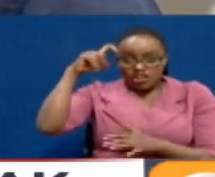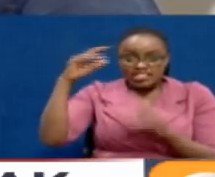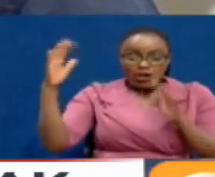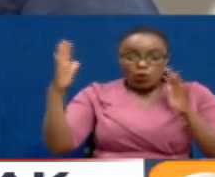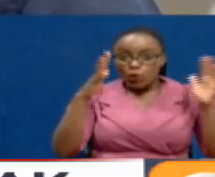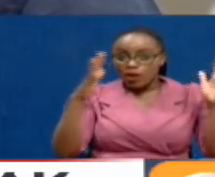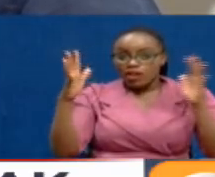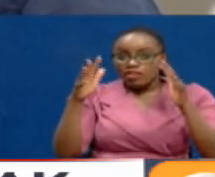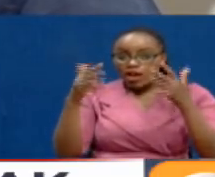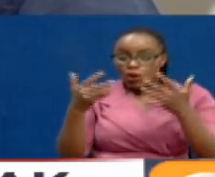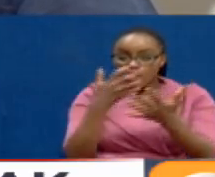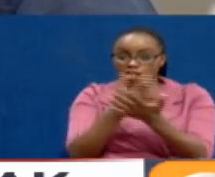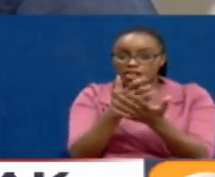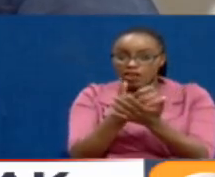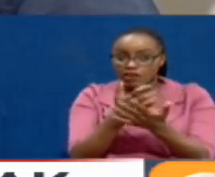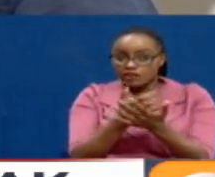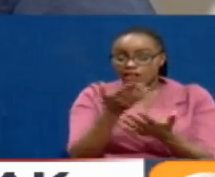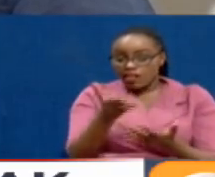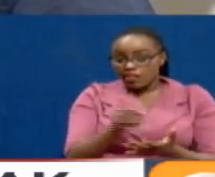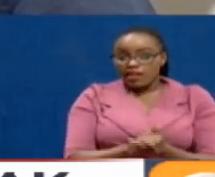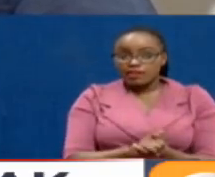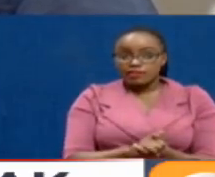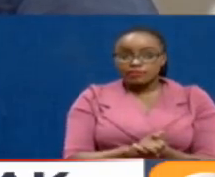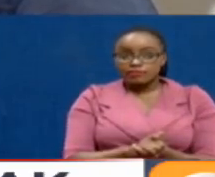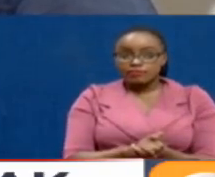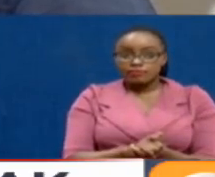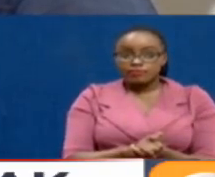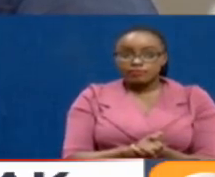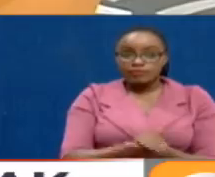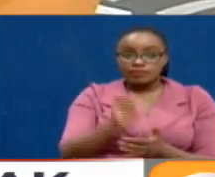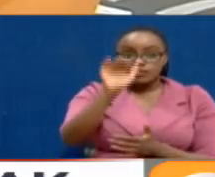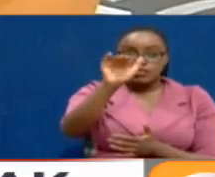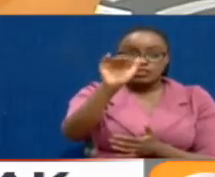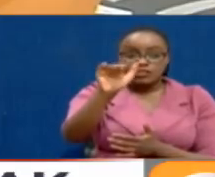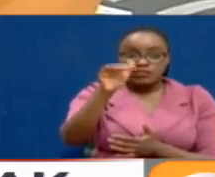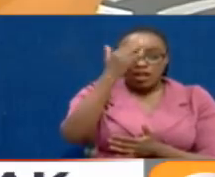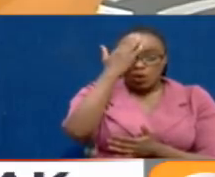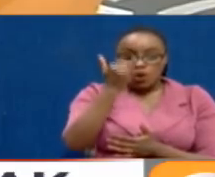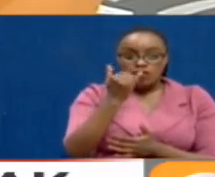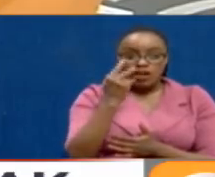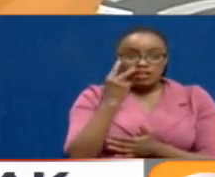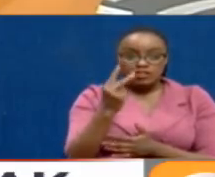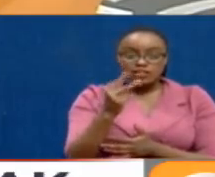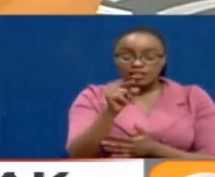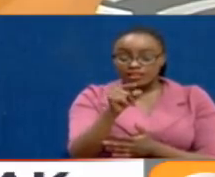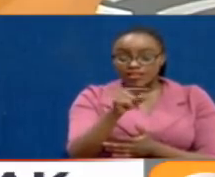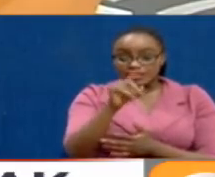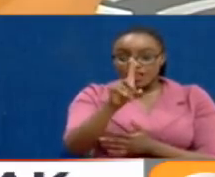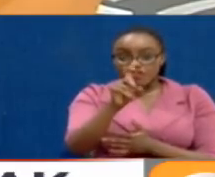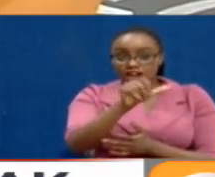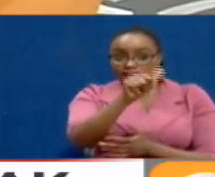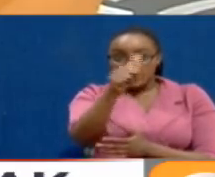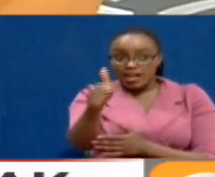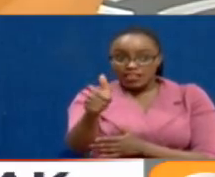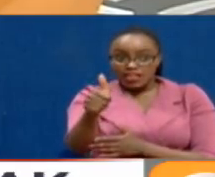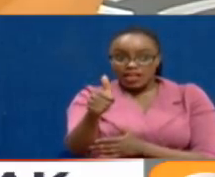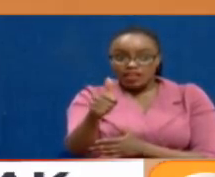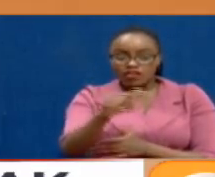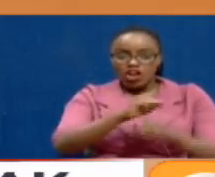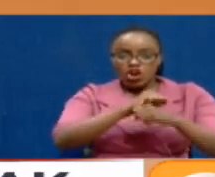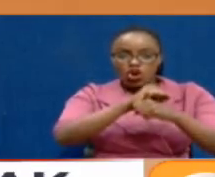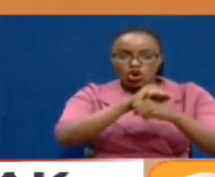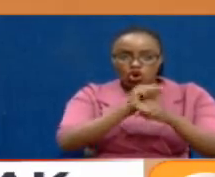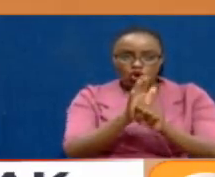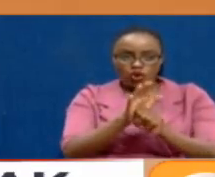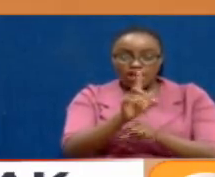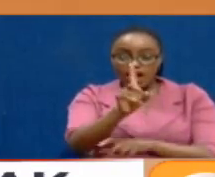is not, the evidence currently doesn't support that. All right. Maybe I can ask him, because I see the sister virus, the SARS